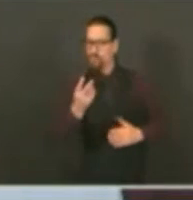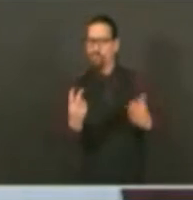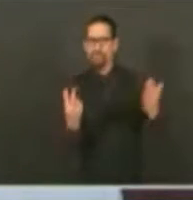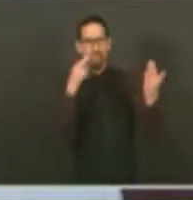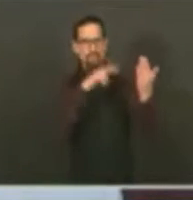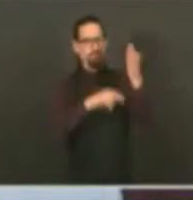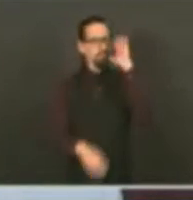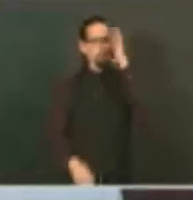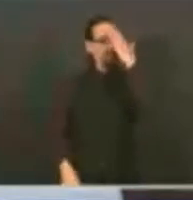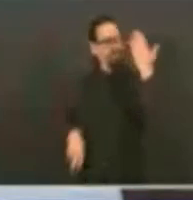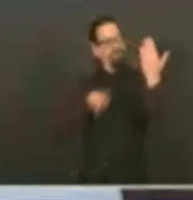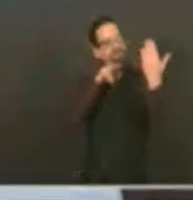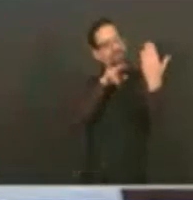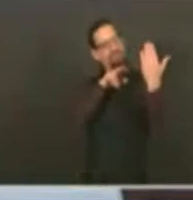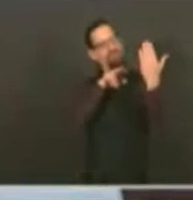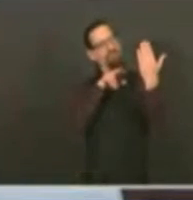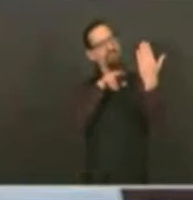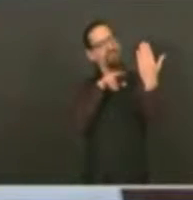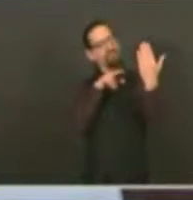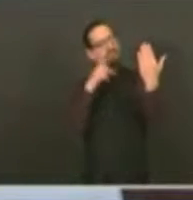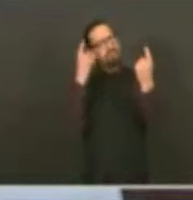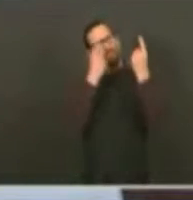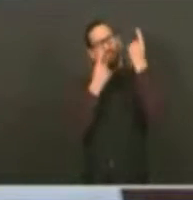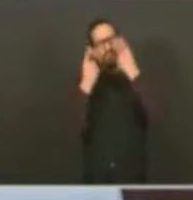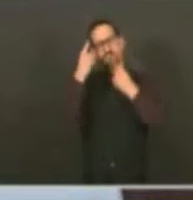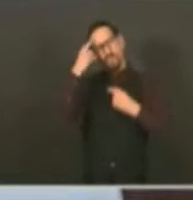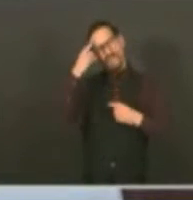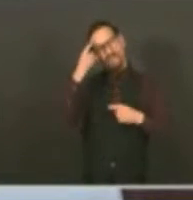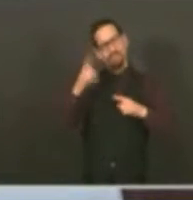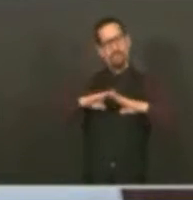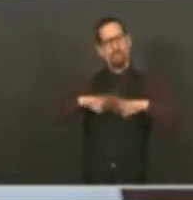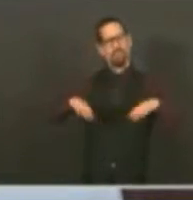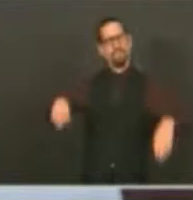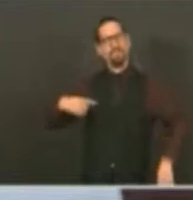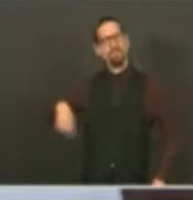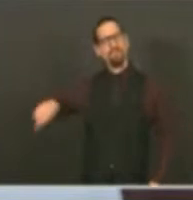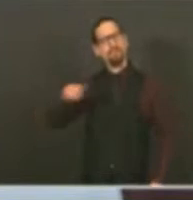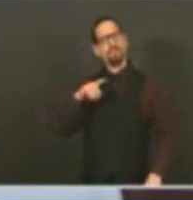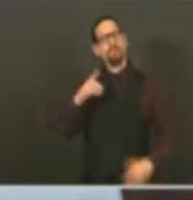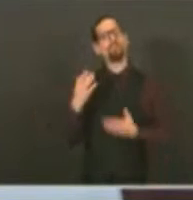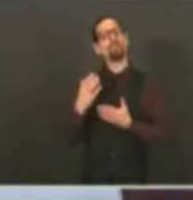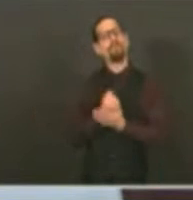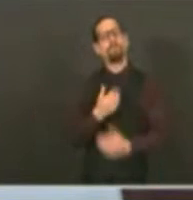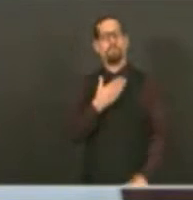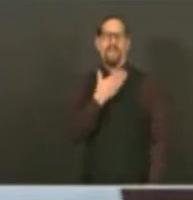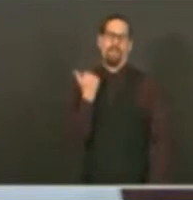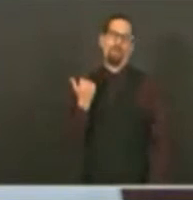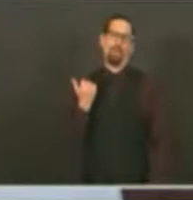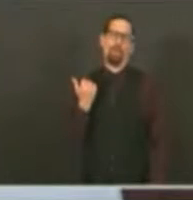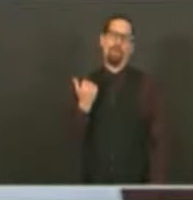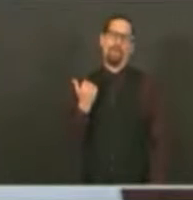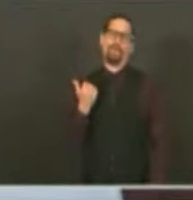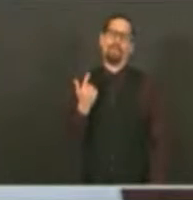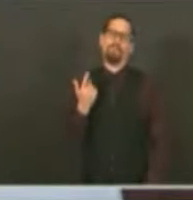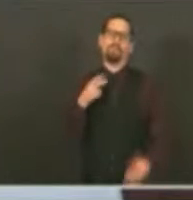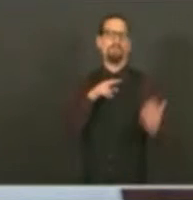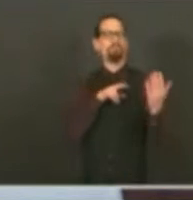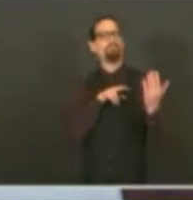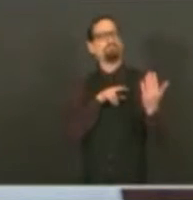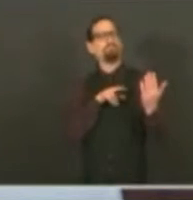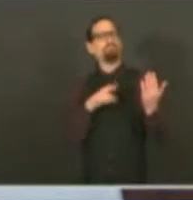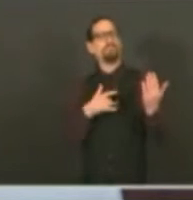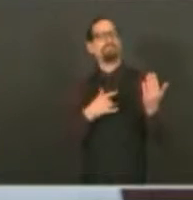To end on a happy note, tonight is the first night of Hanukkah.